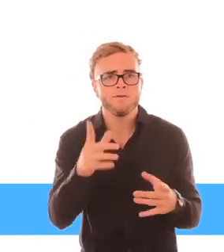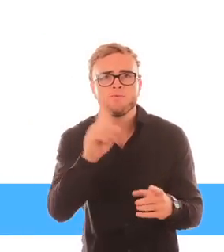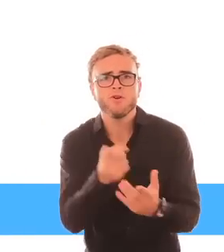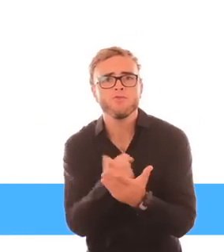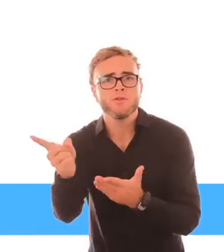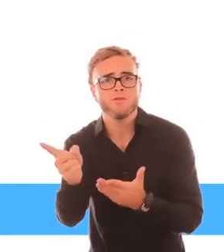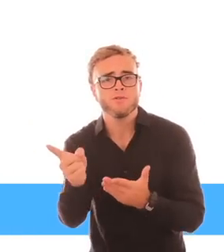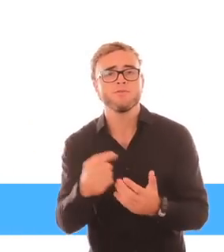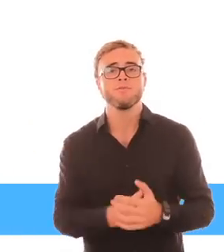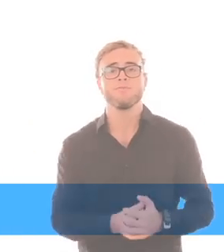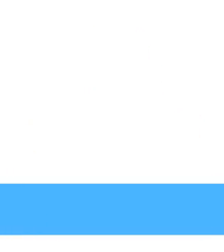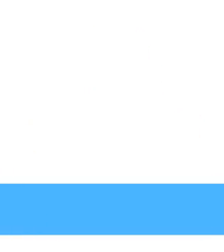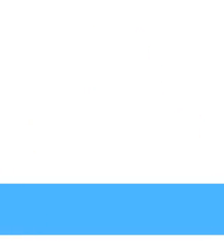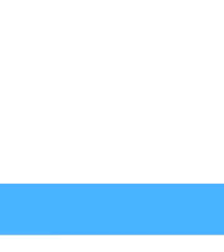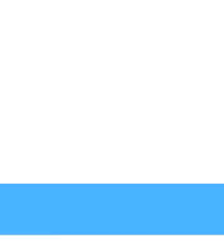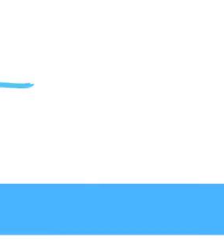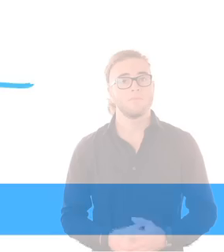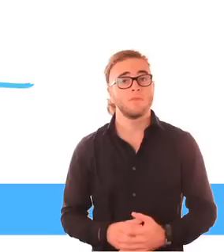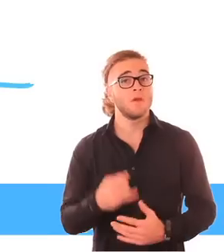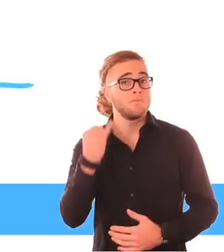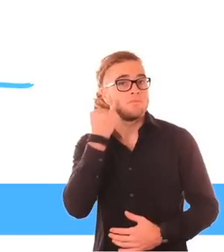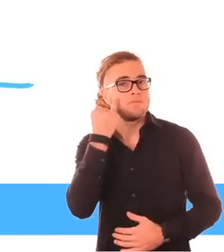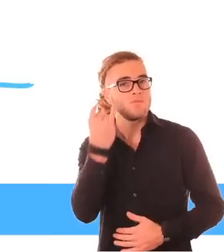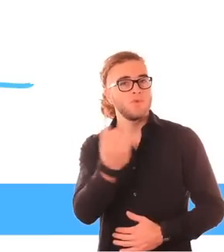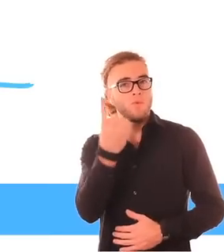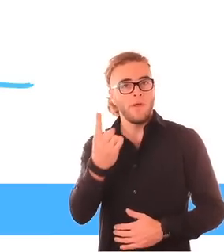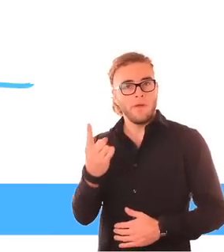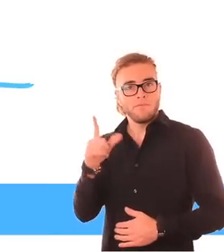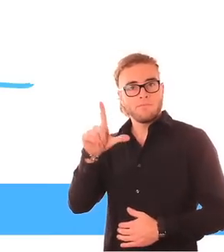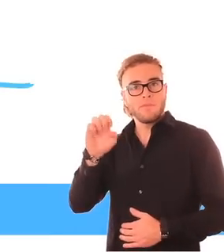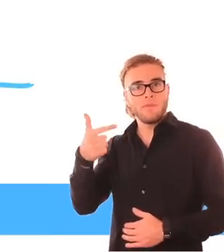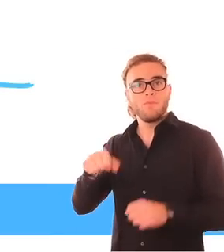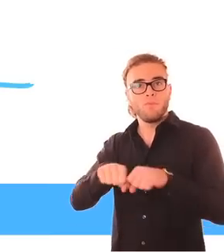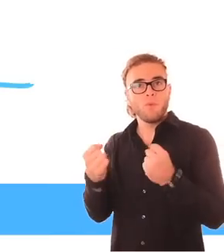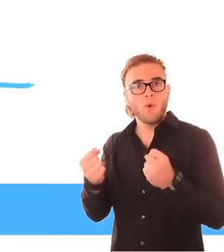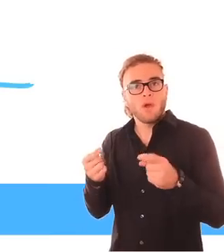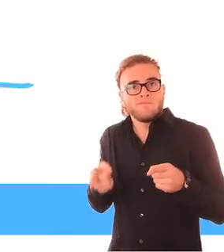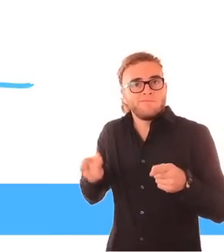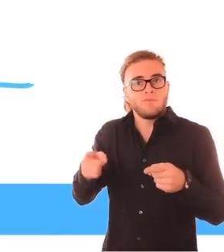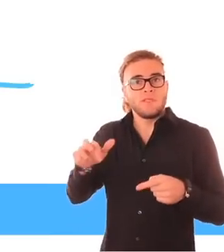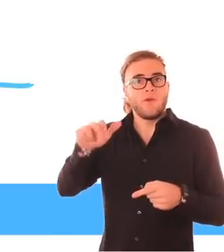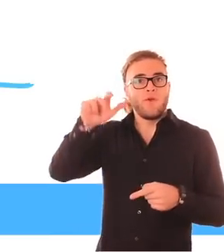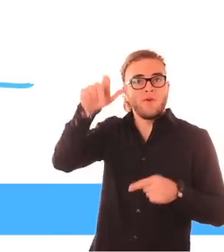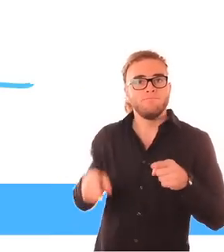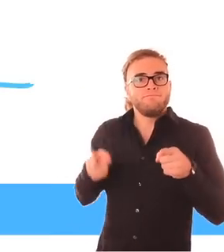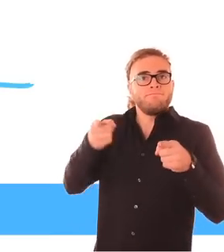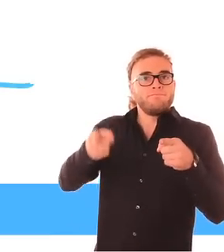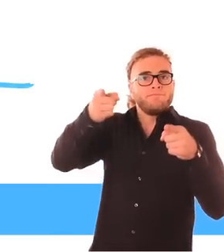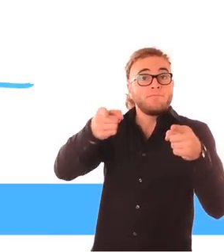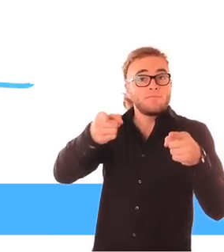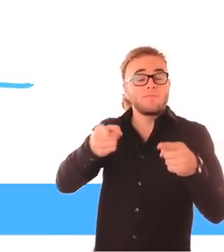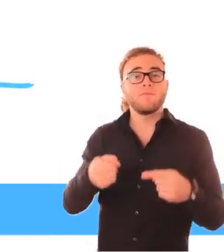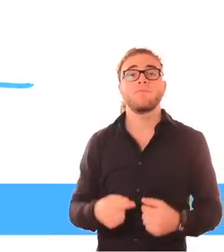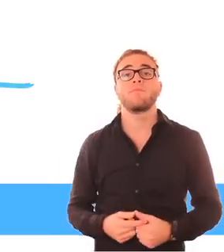People speaking different languages trying to communicate. Someone with a broken leg who is trying to climb stairs. Woman with crutches finding the